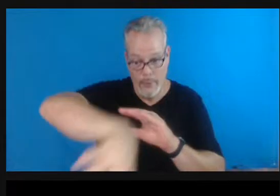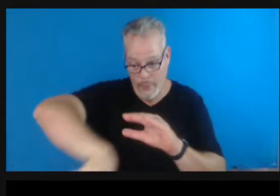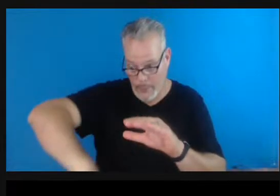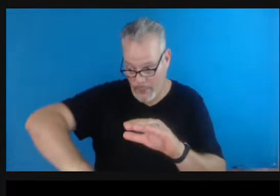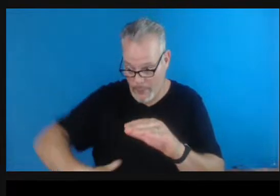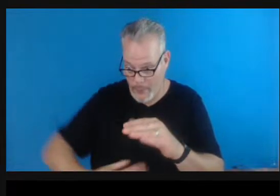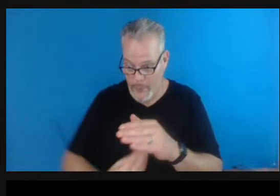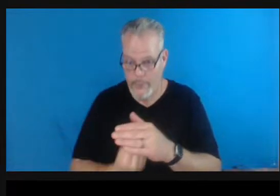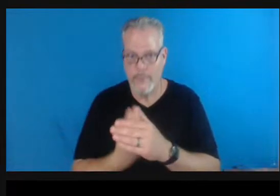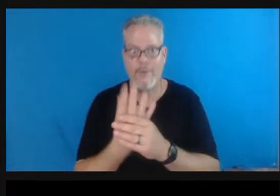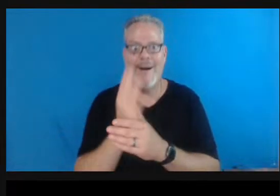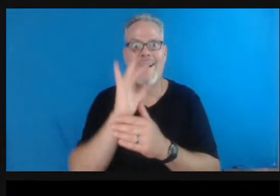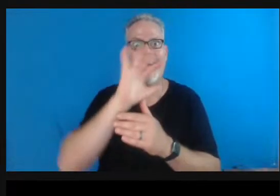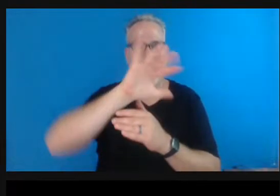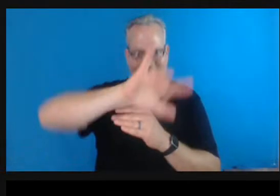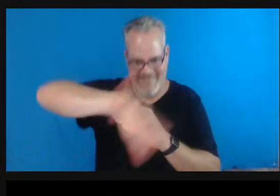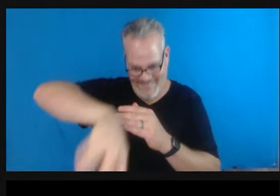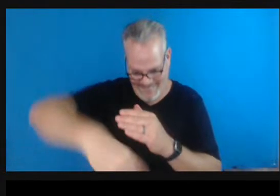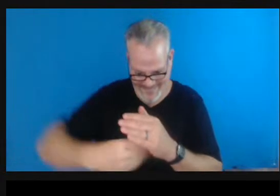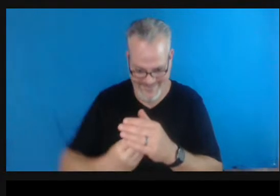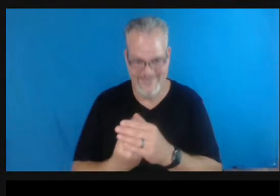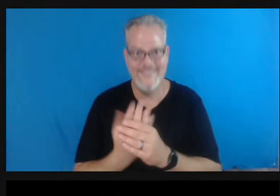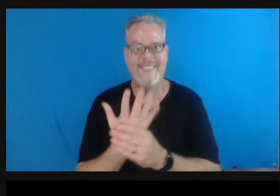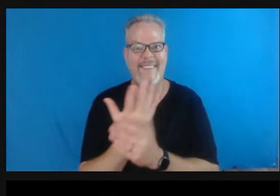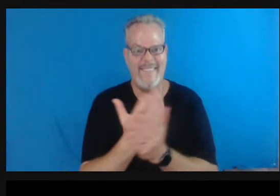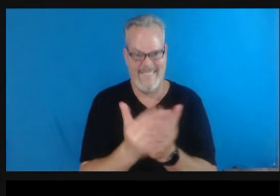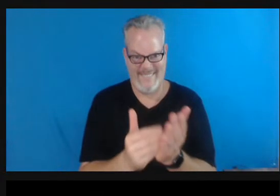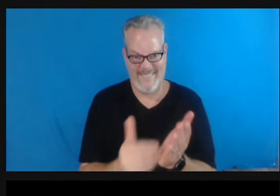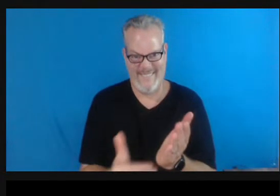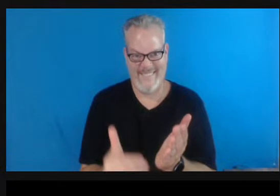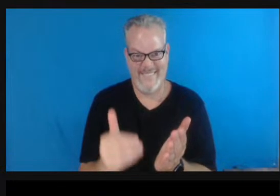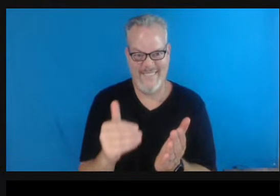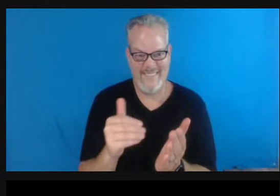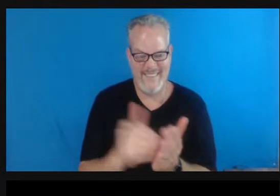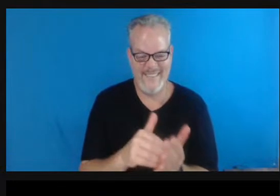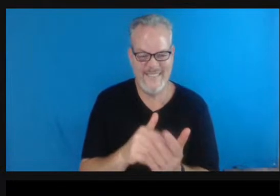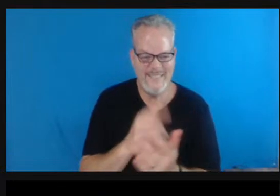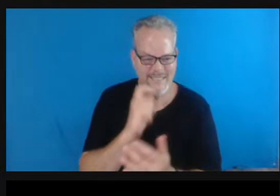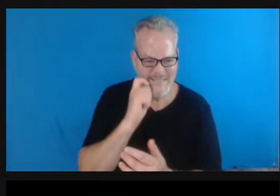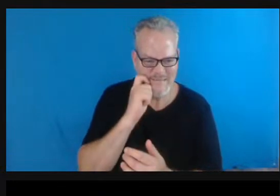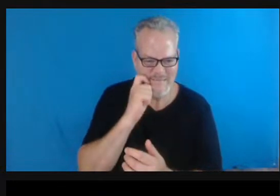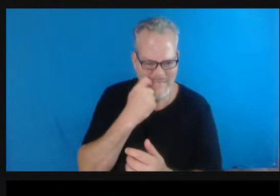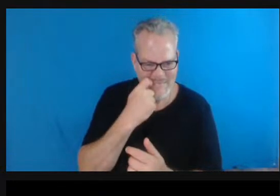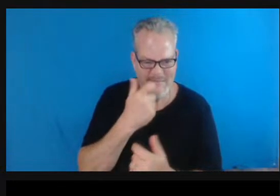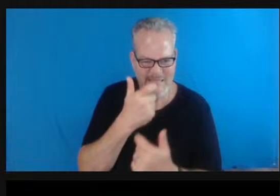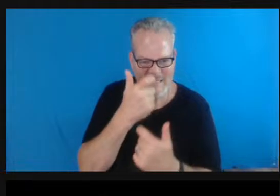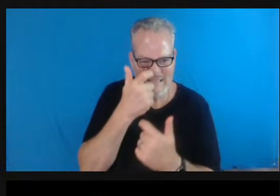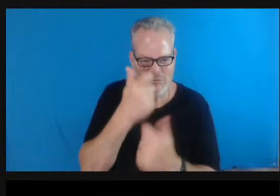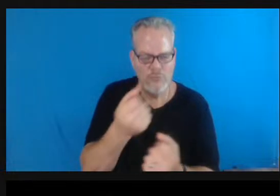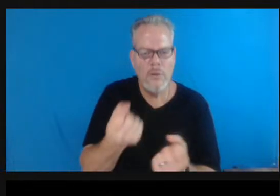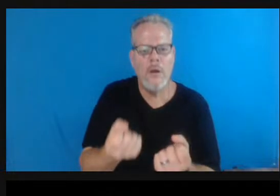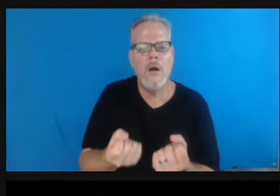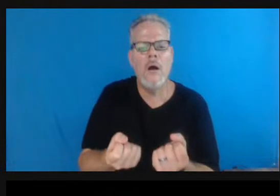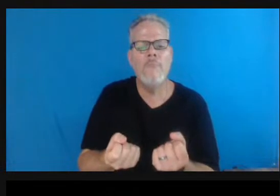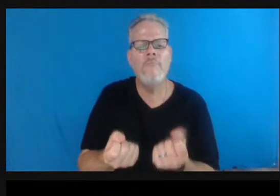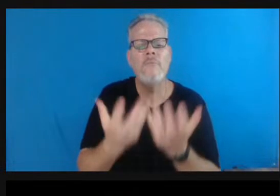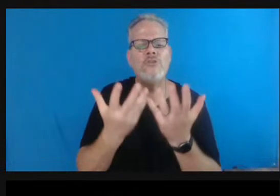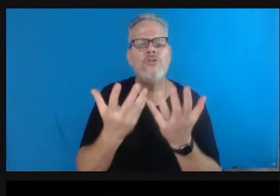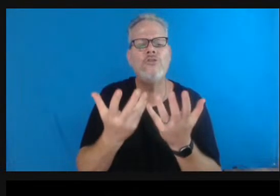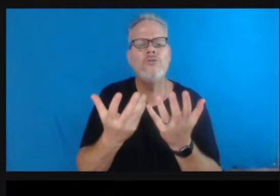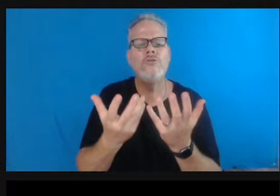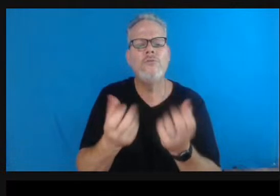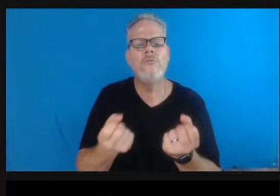So we just have a hint exactly right now of we don't know how many and what the population distribution is as far as how many